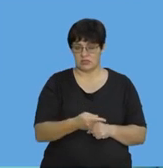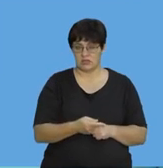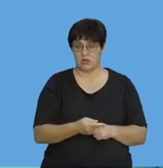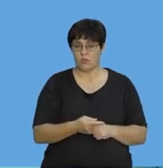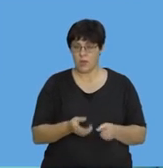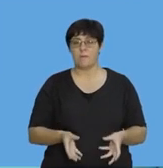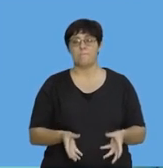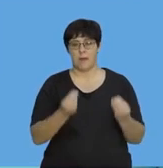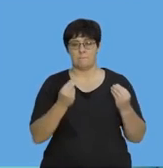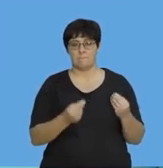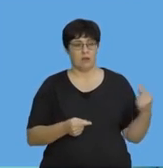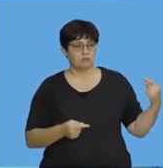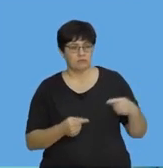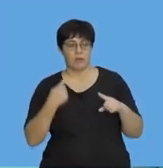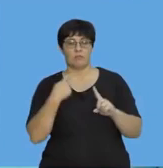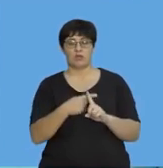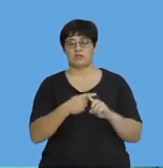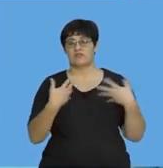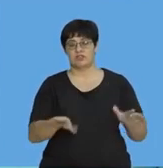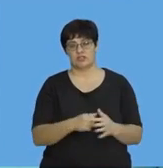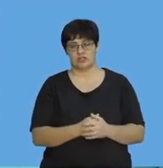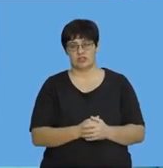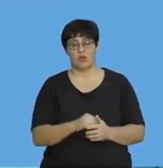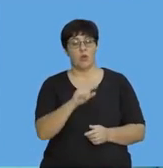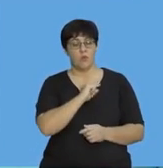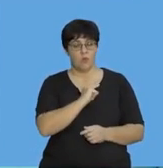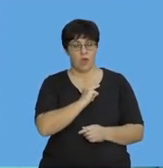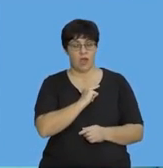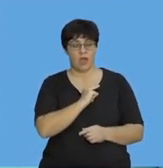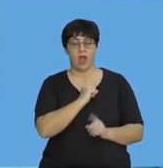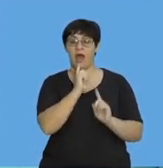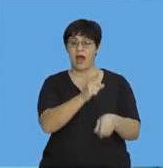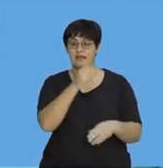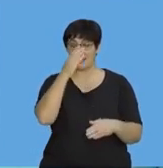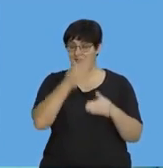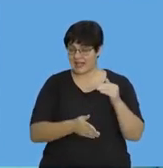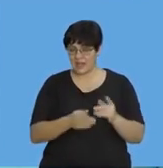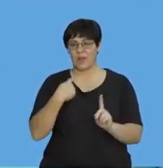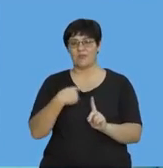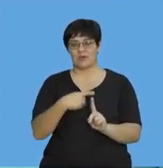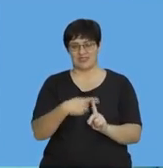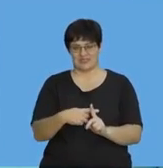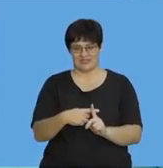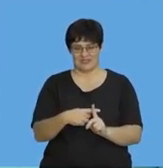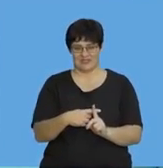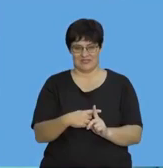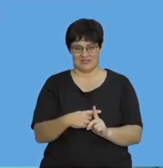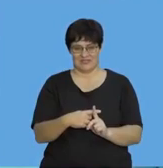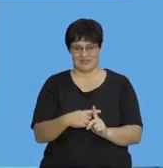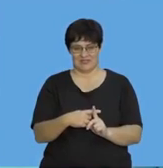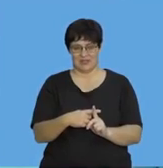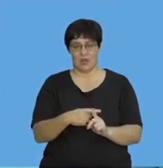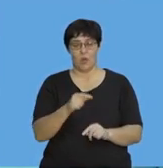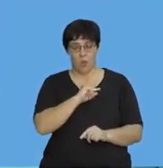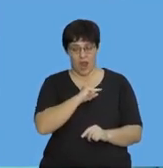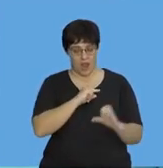actually determined which direction is positive, because we got a positive answer at the end, and that answer was the ball, was